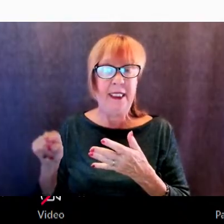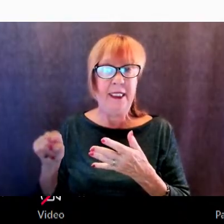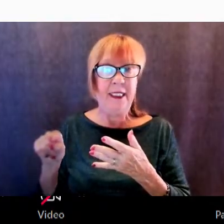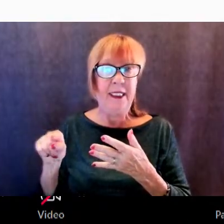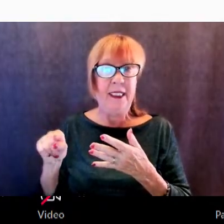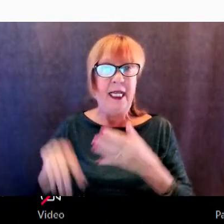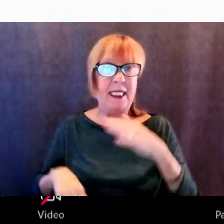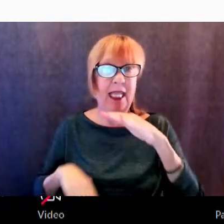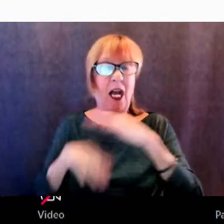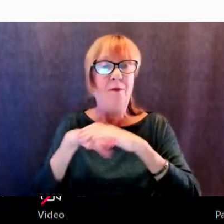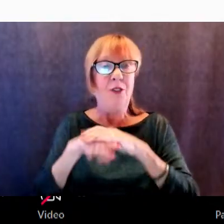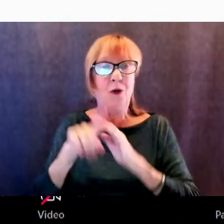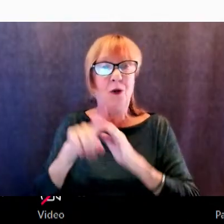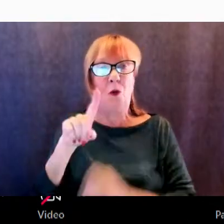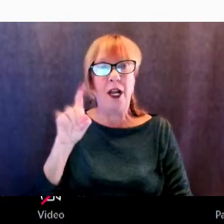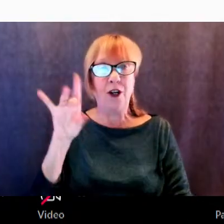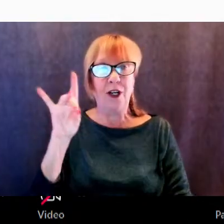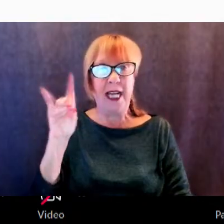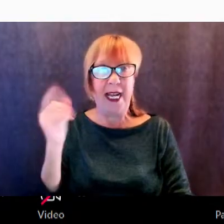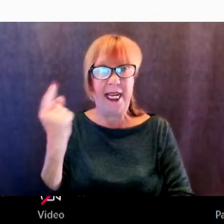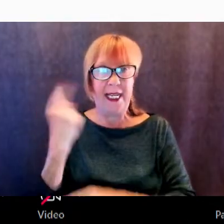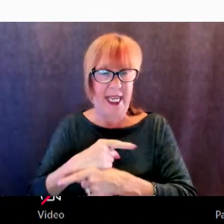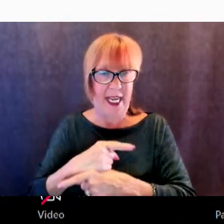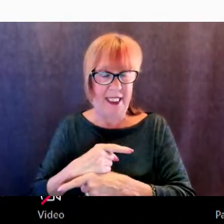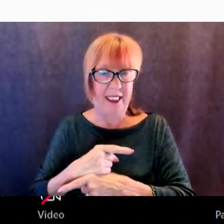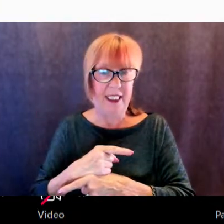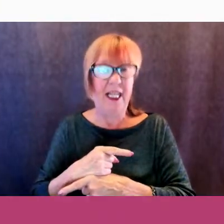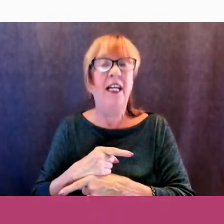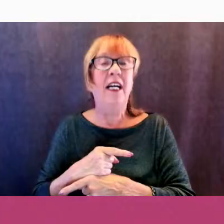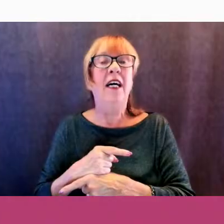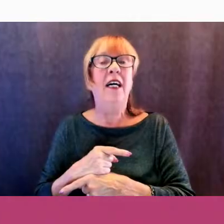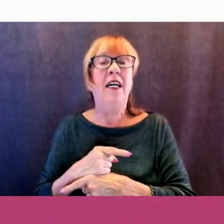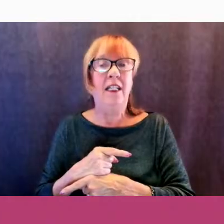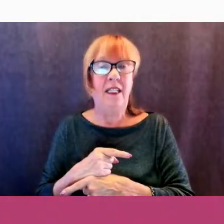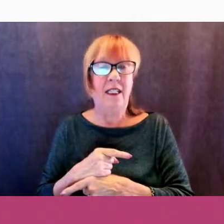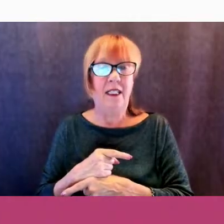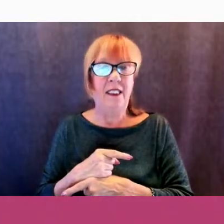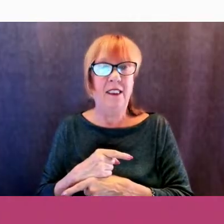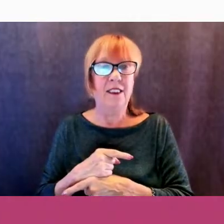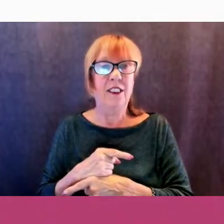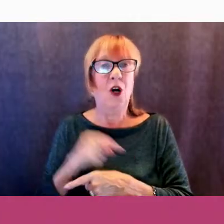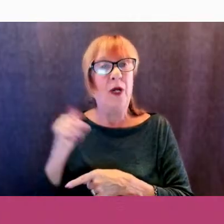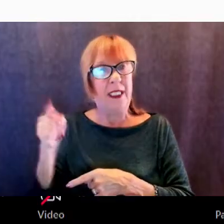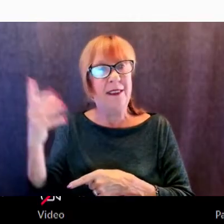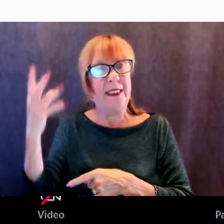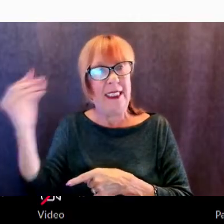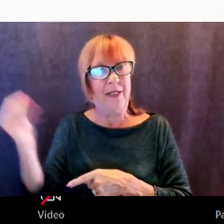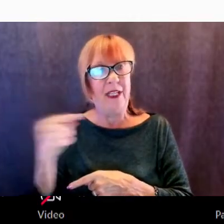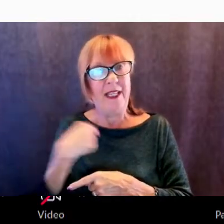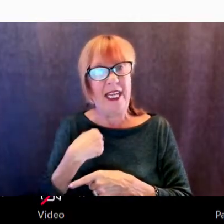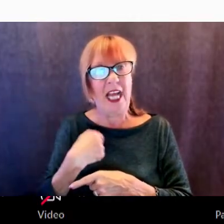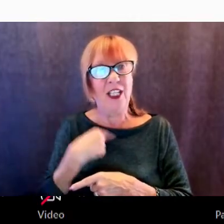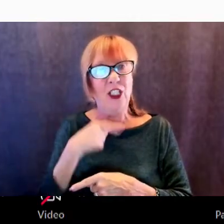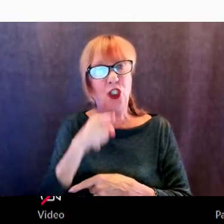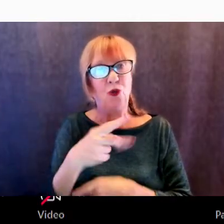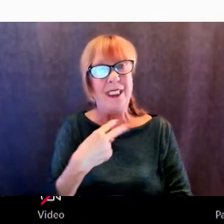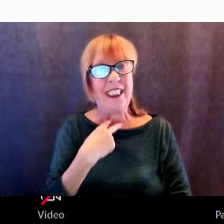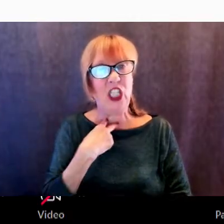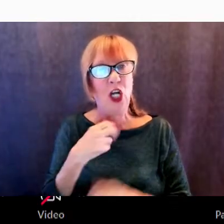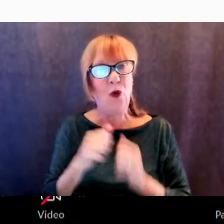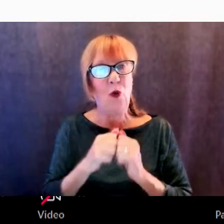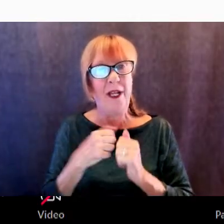days. So he will be leaving this week, and you'll be stuck with me for at least another month or so.